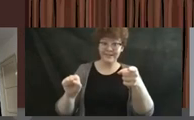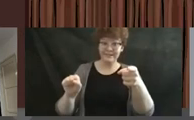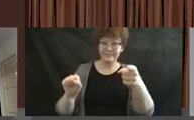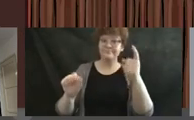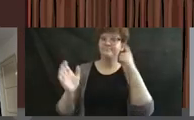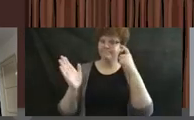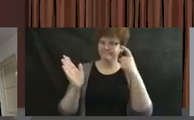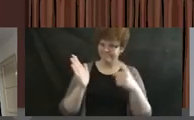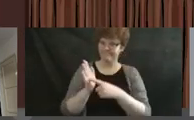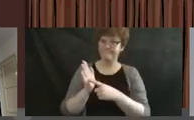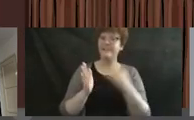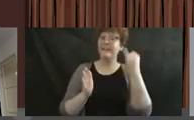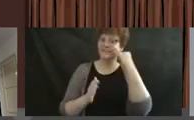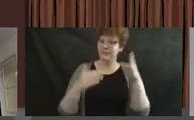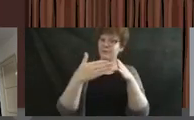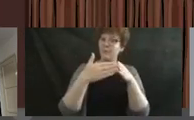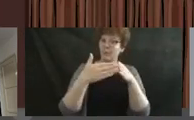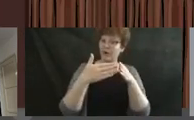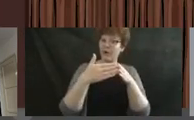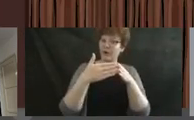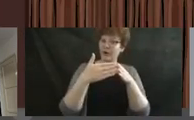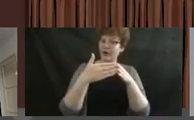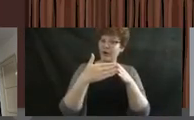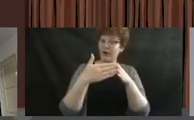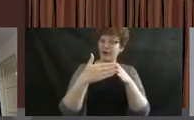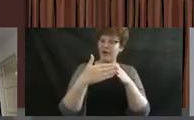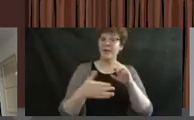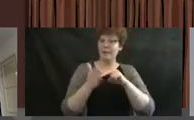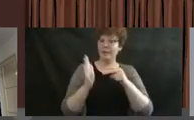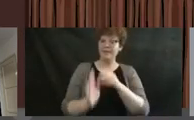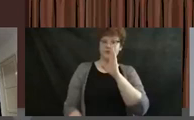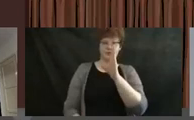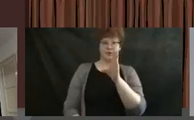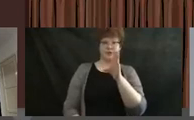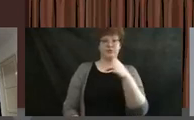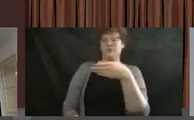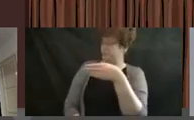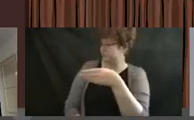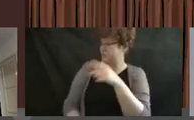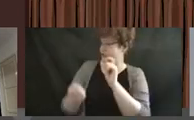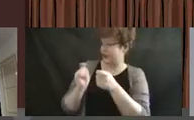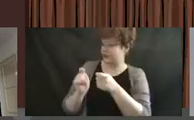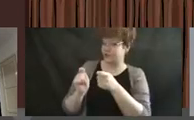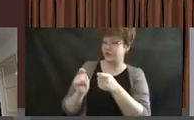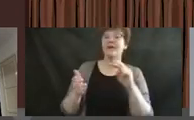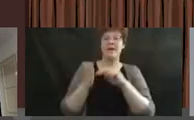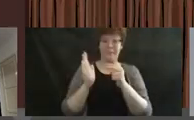is a corner, an abrupt change in direction, it applies that corner light.